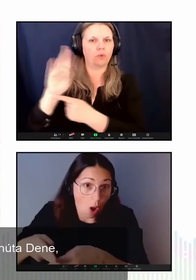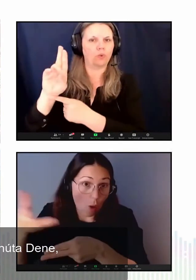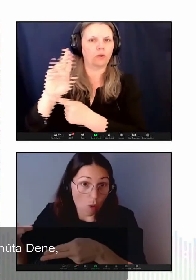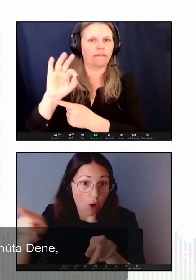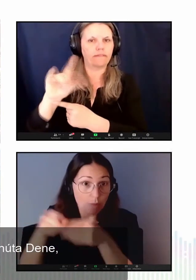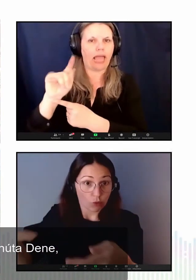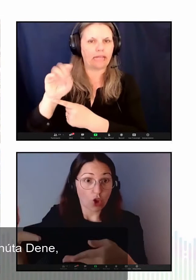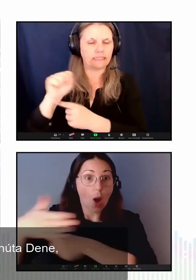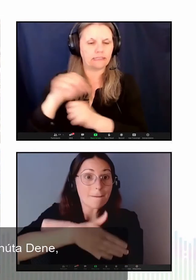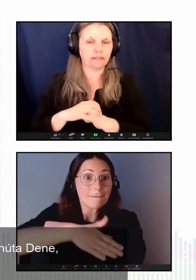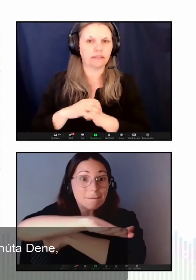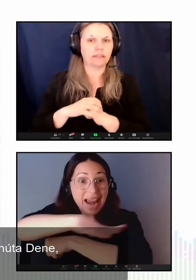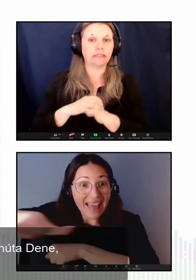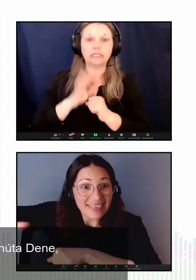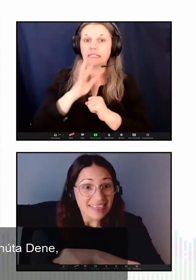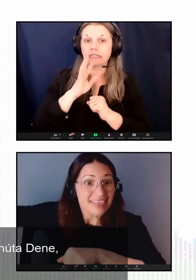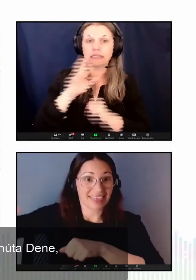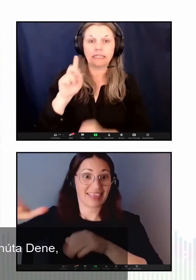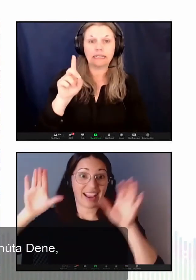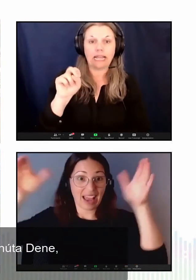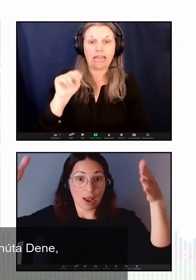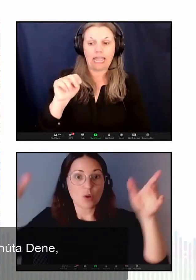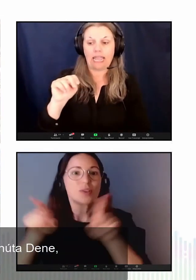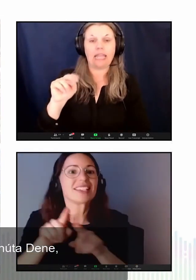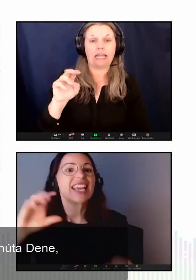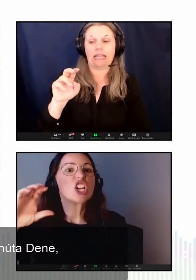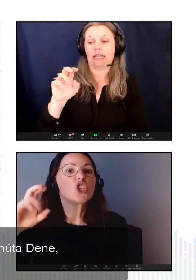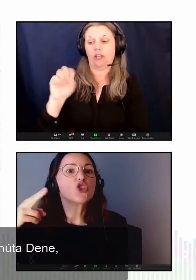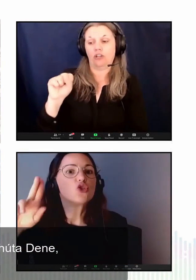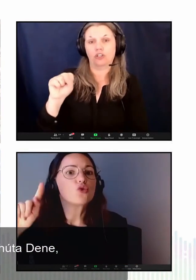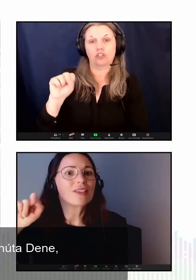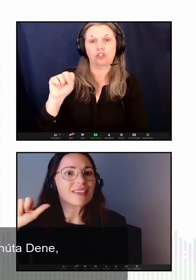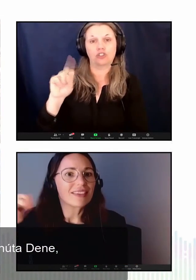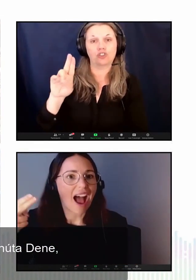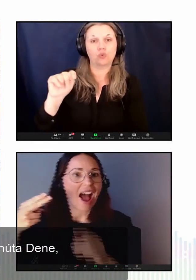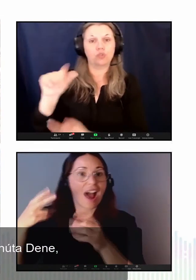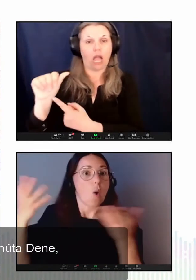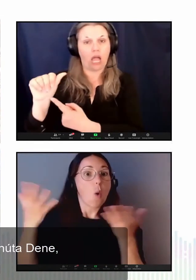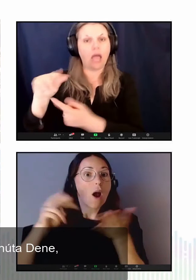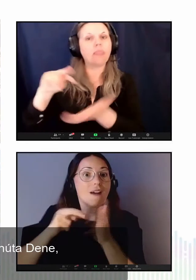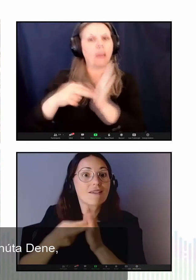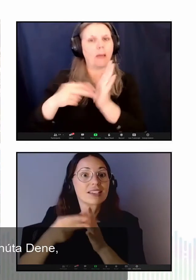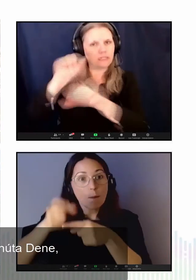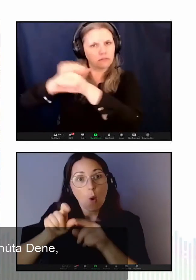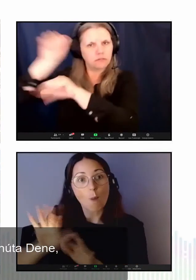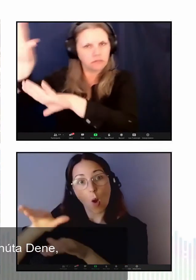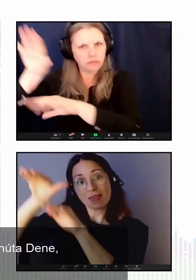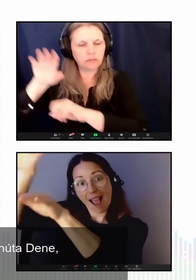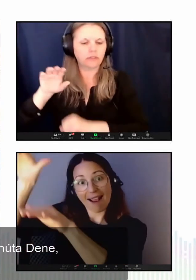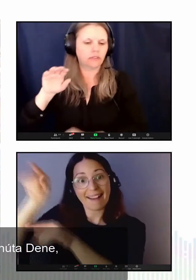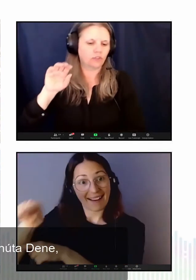in Dene, Shuta is all about mountains. Shuta Dene, Shuta